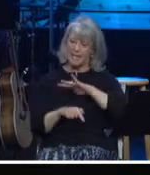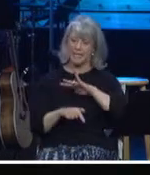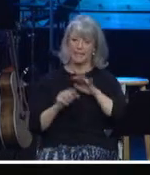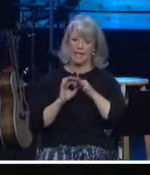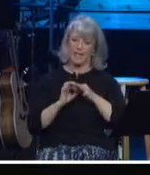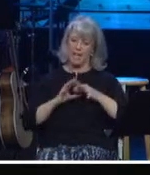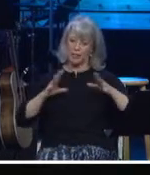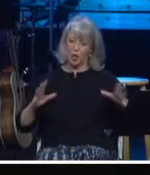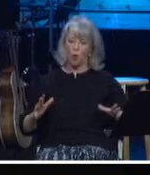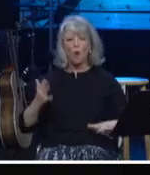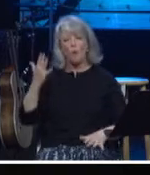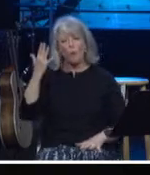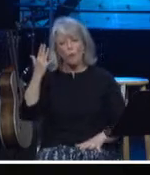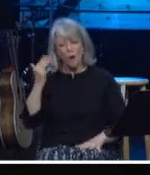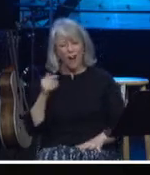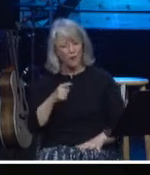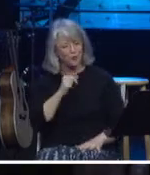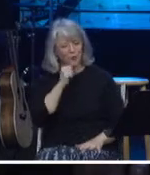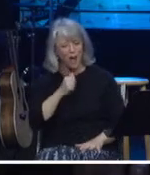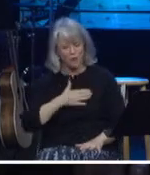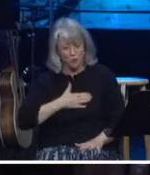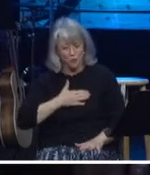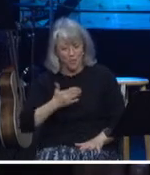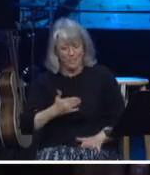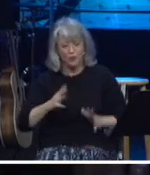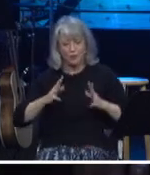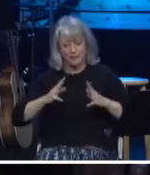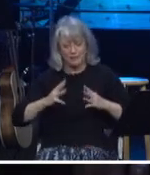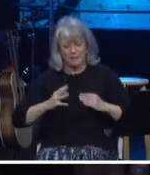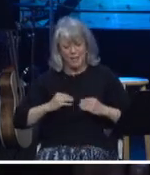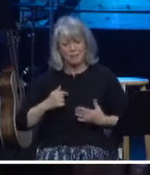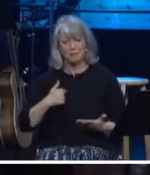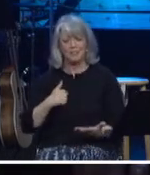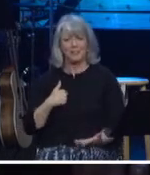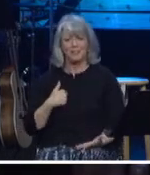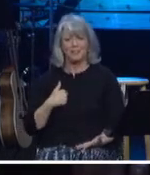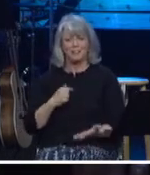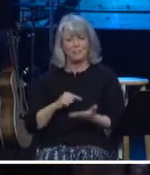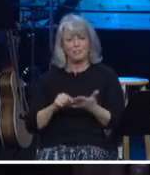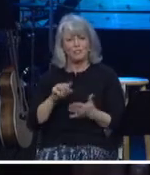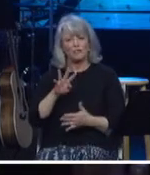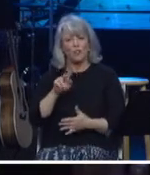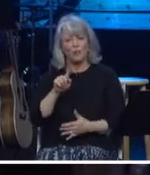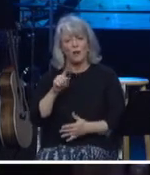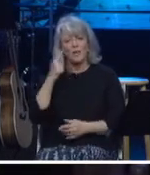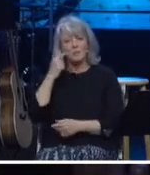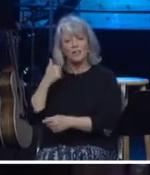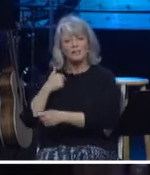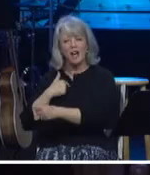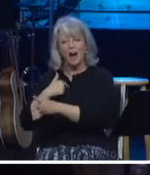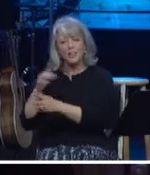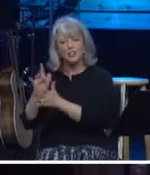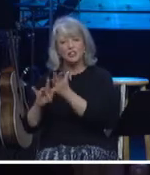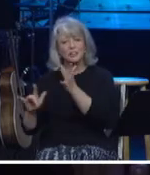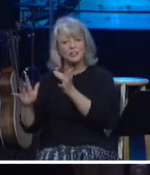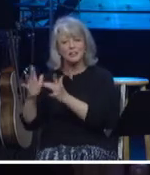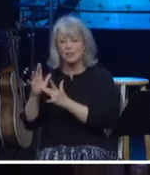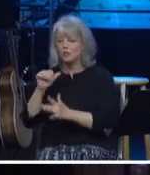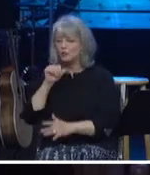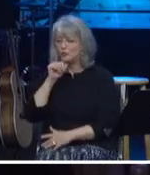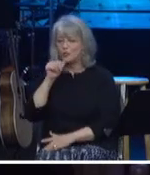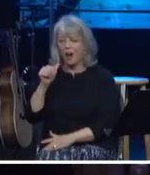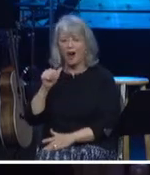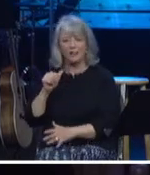Why are you unwilling to come to me? Verse 41, because I do not